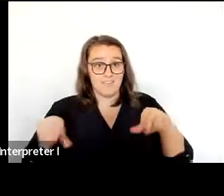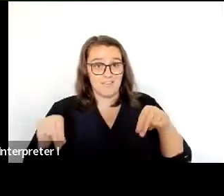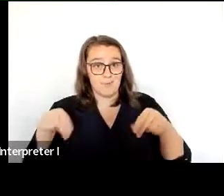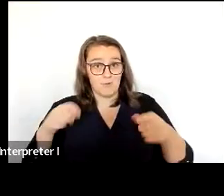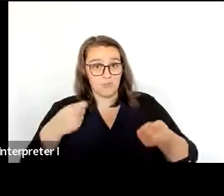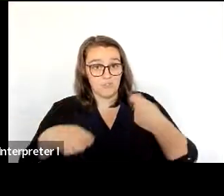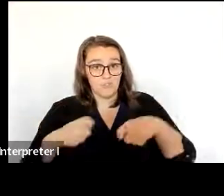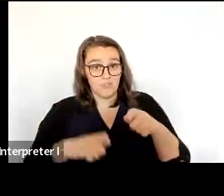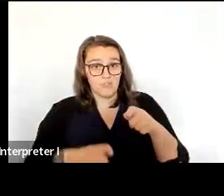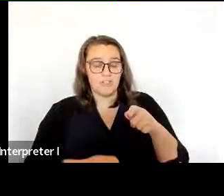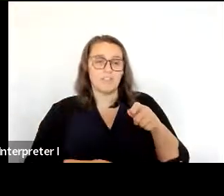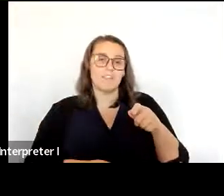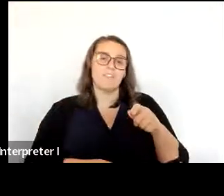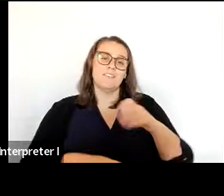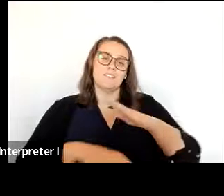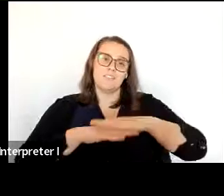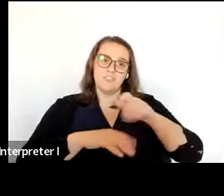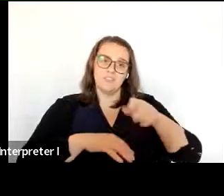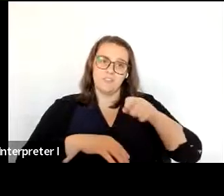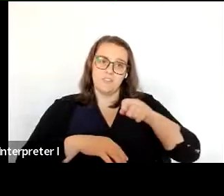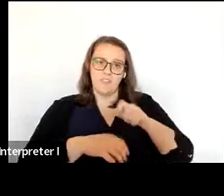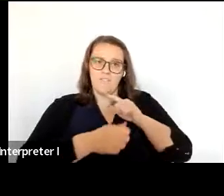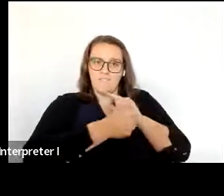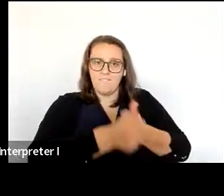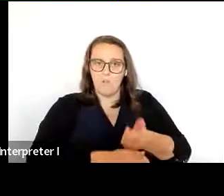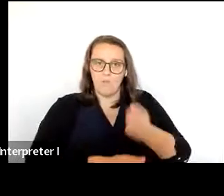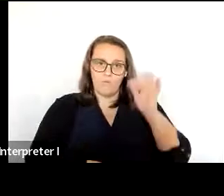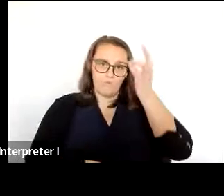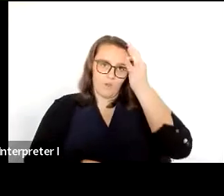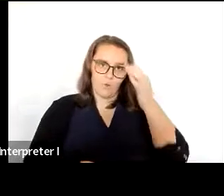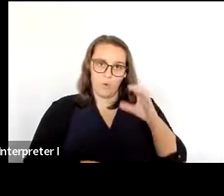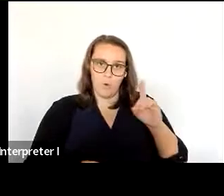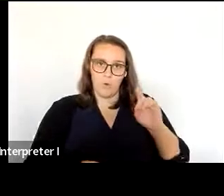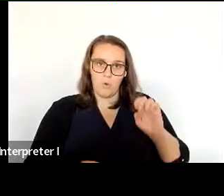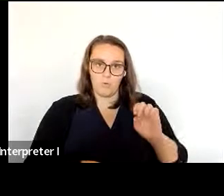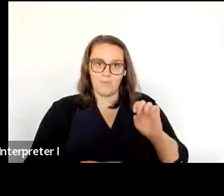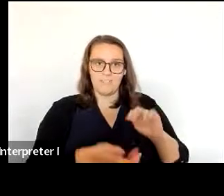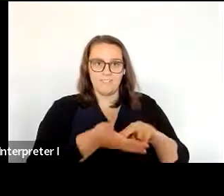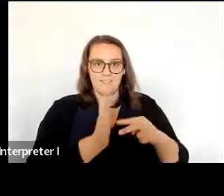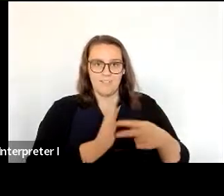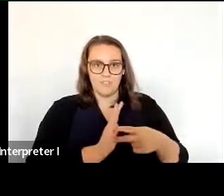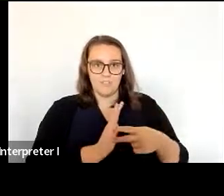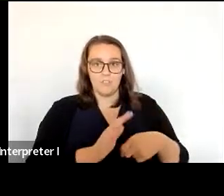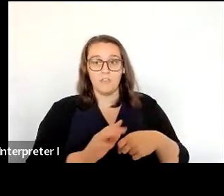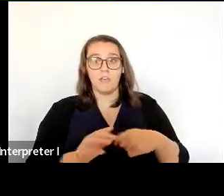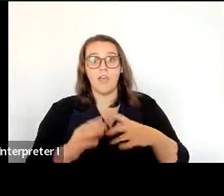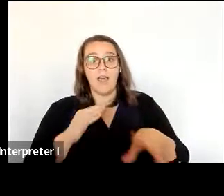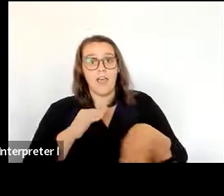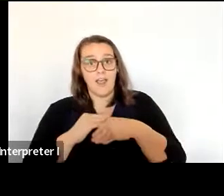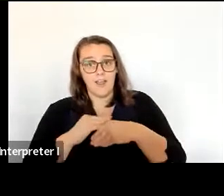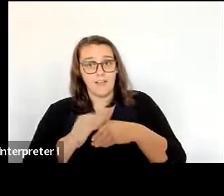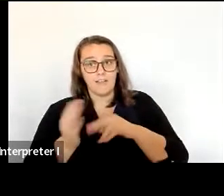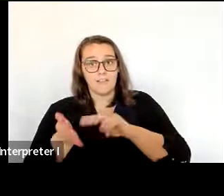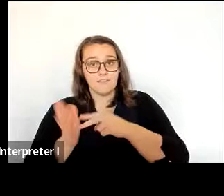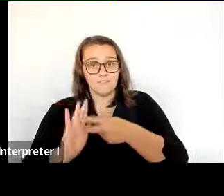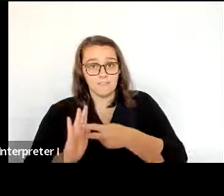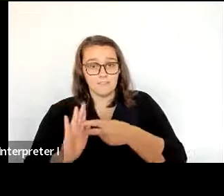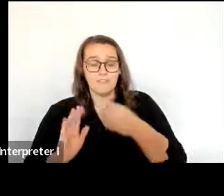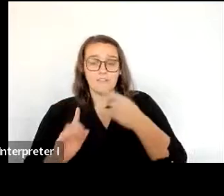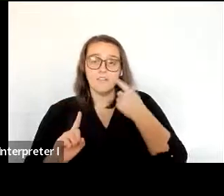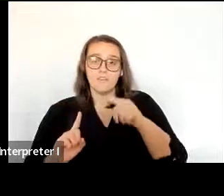its use in building codes and federal law, providing a definition of the term restroom, and clarifying that the dollar threshold